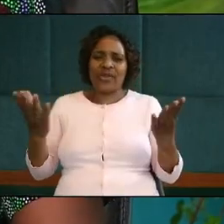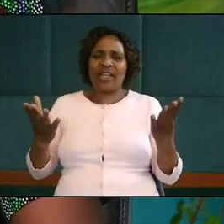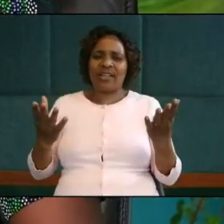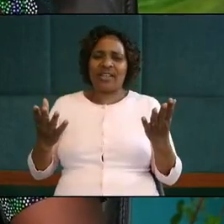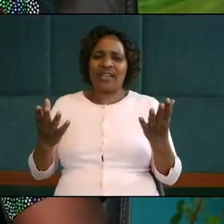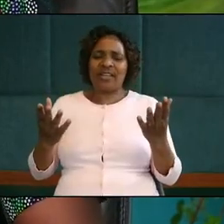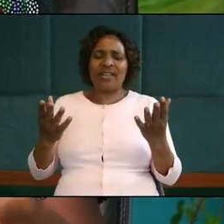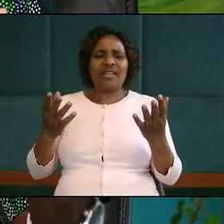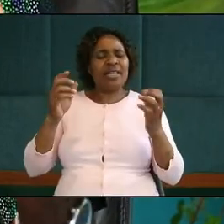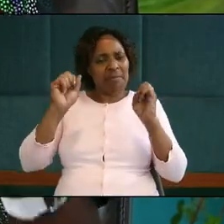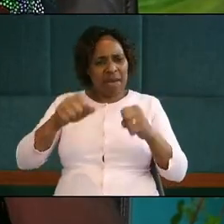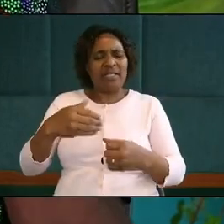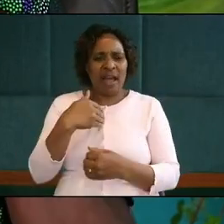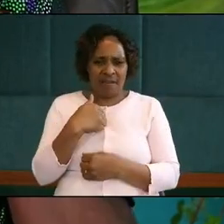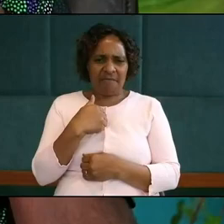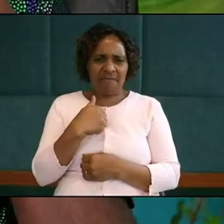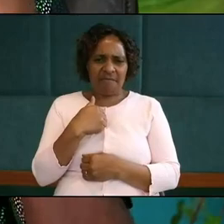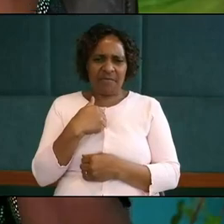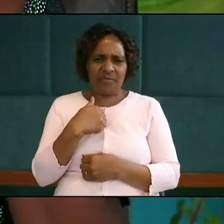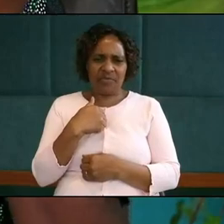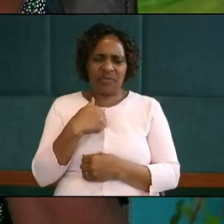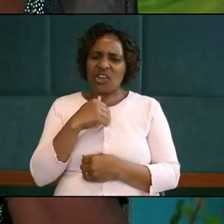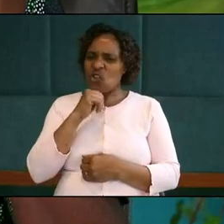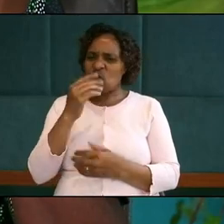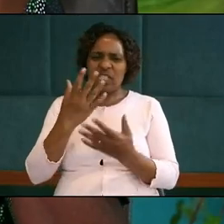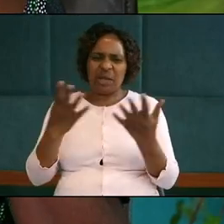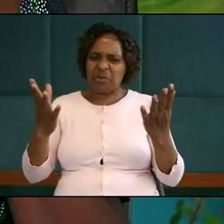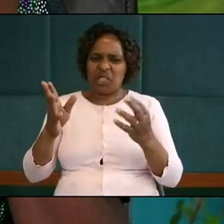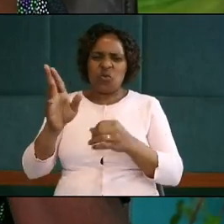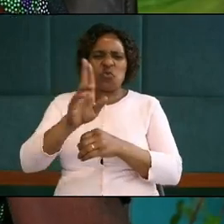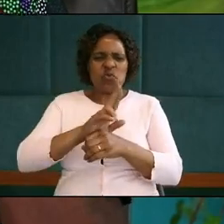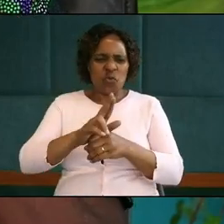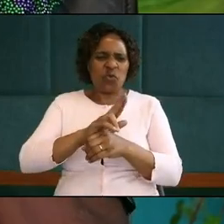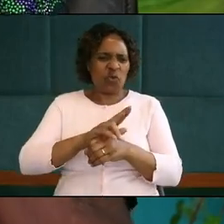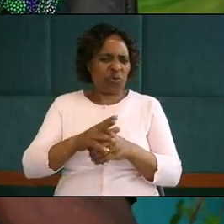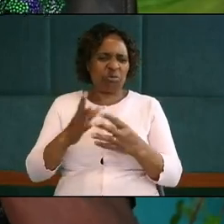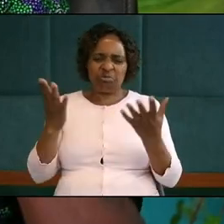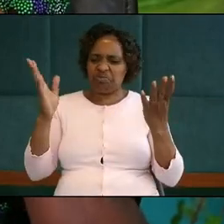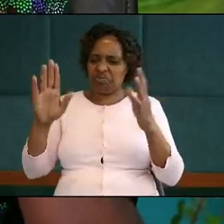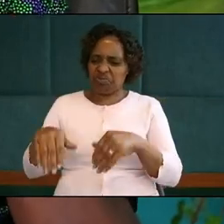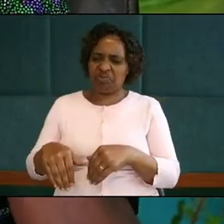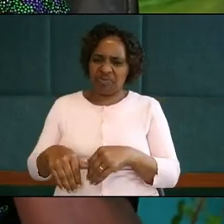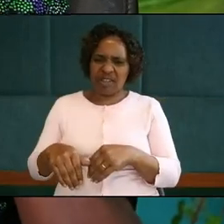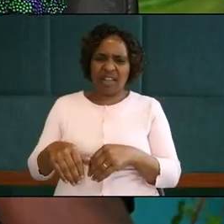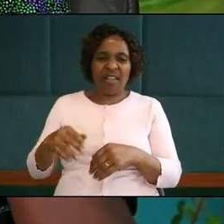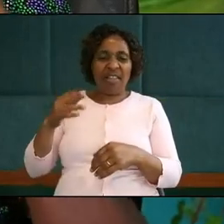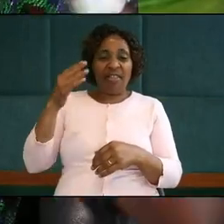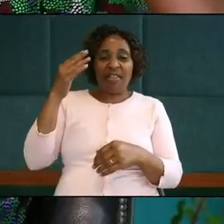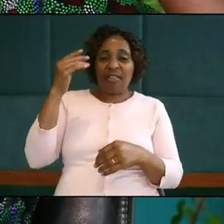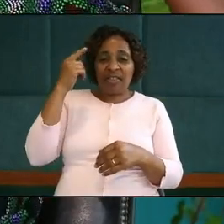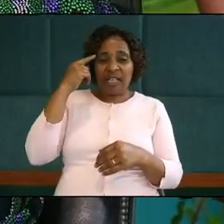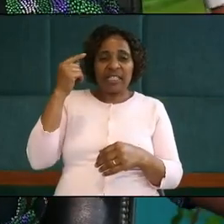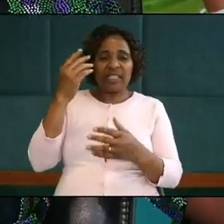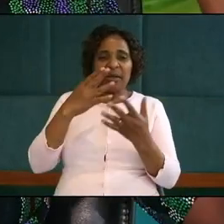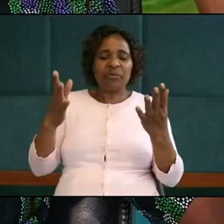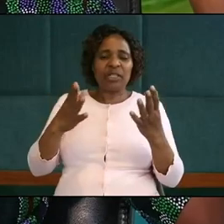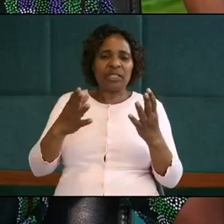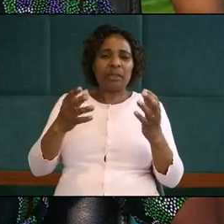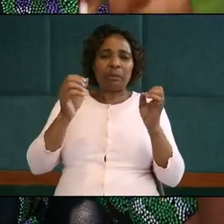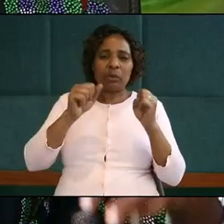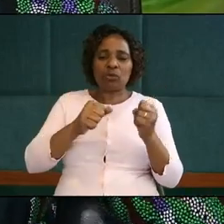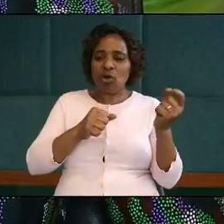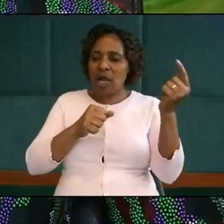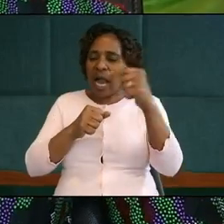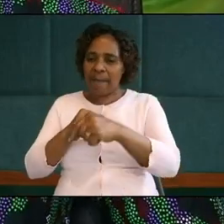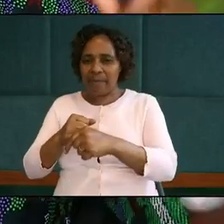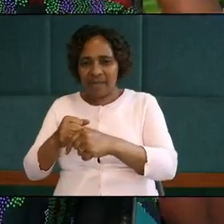like, ish. Like, it's just like when you see, if it's not something you're used to, it's like, I think it's like what? When you hear, oh, a certain musician is